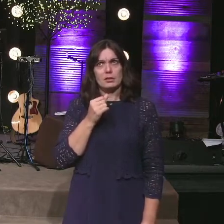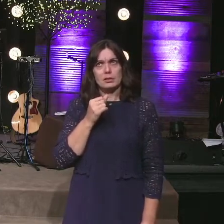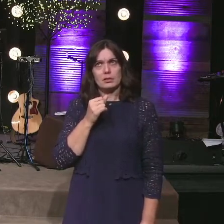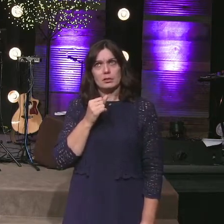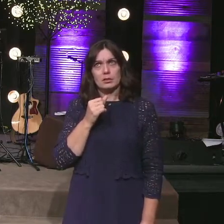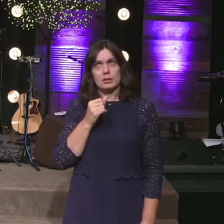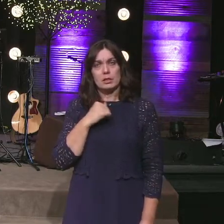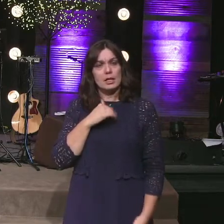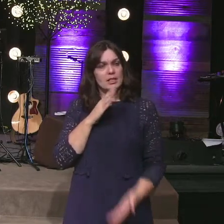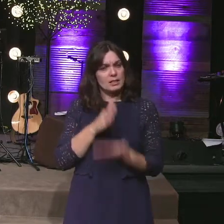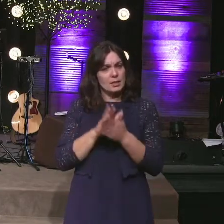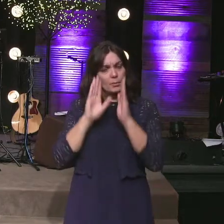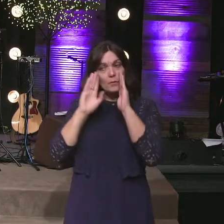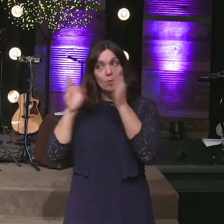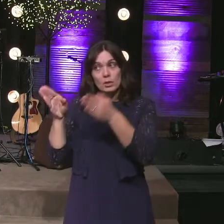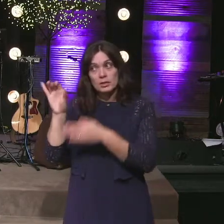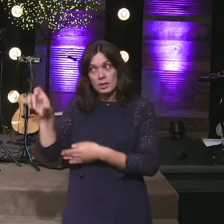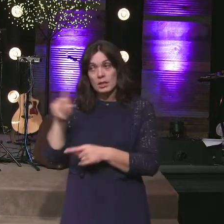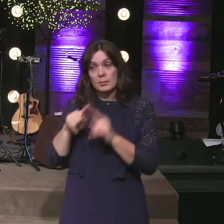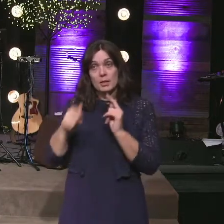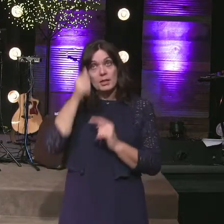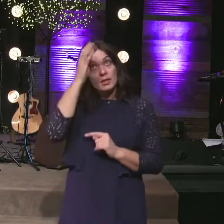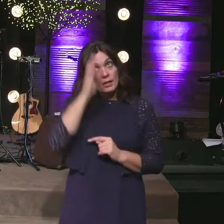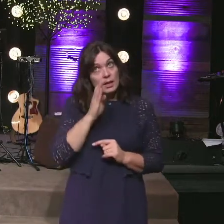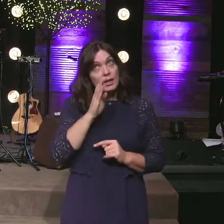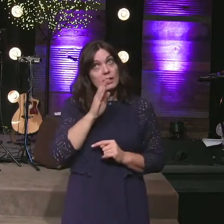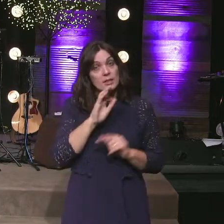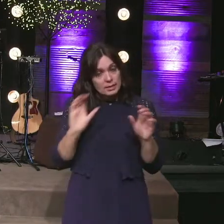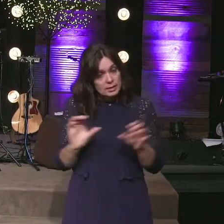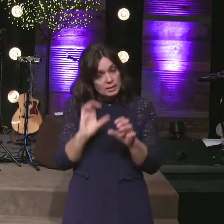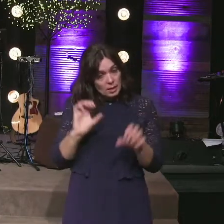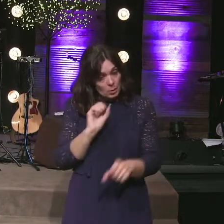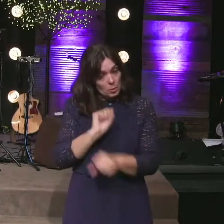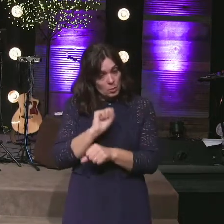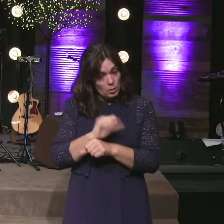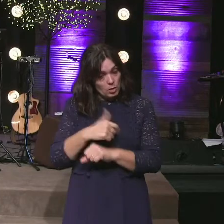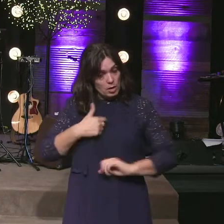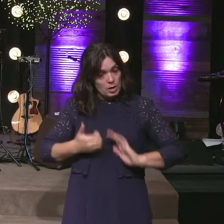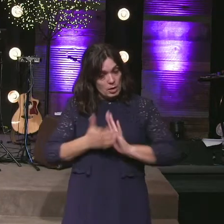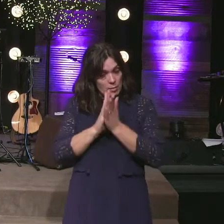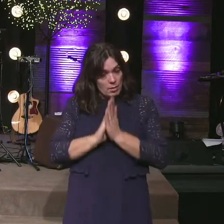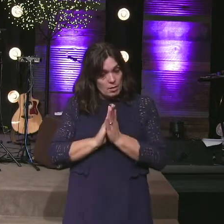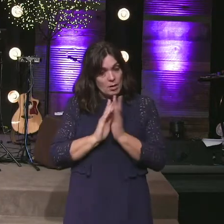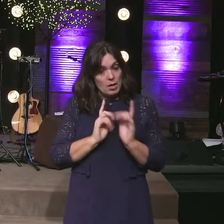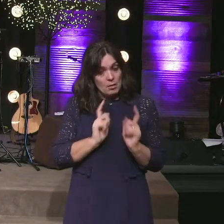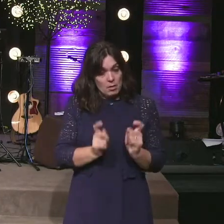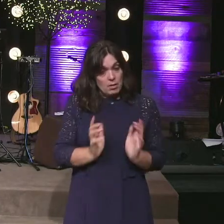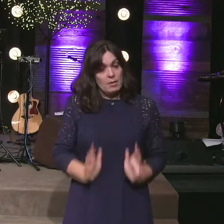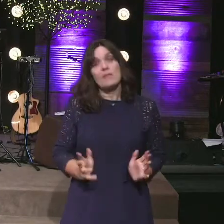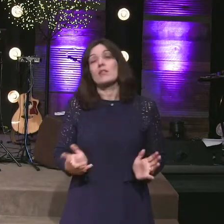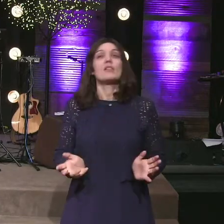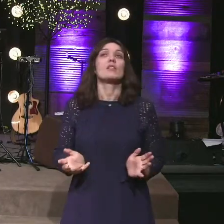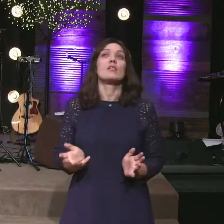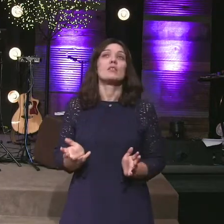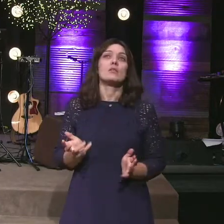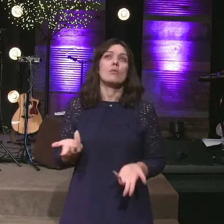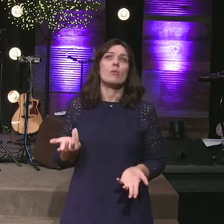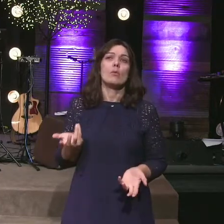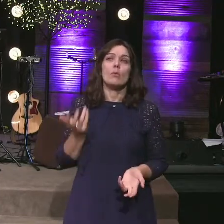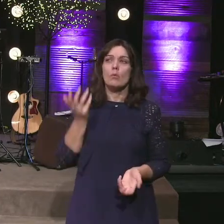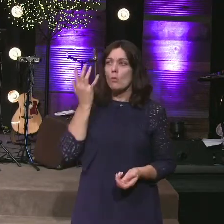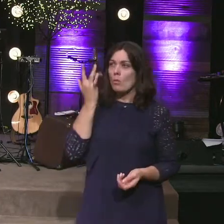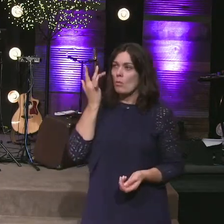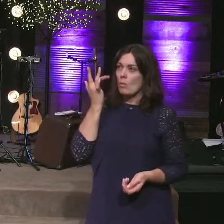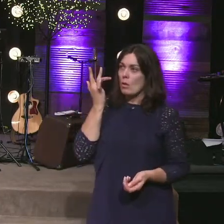off that, but God did the work. He made me a giver. So why should a